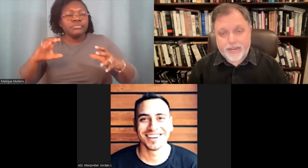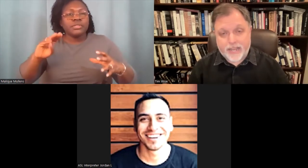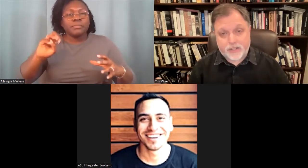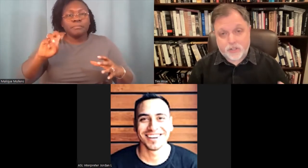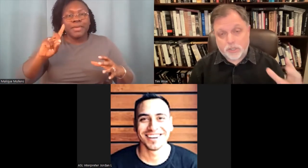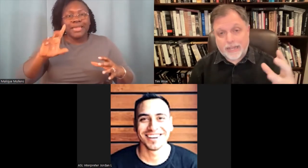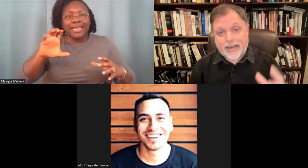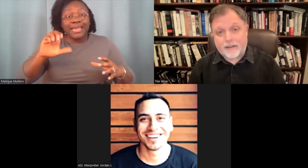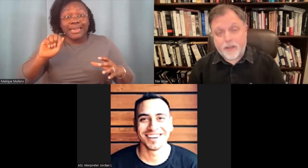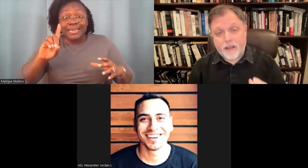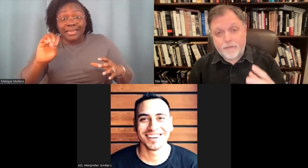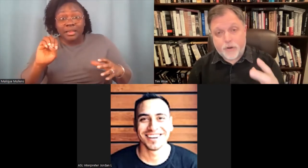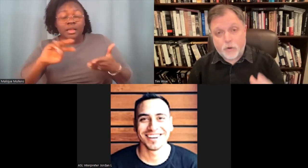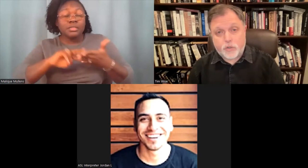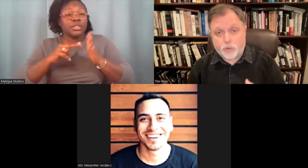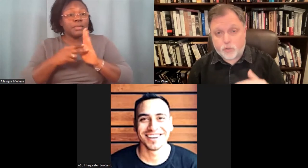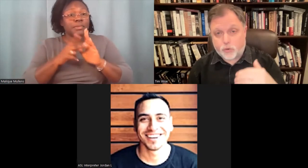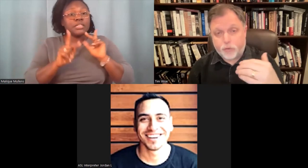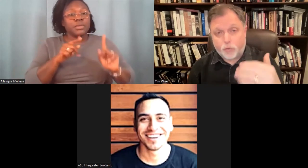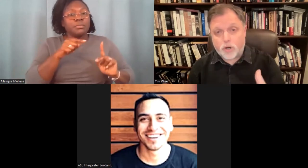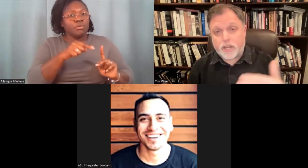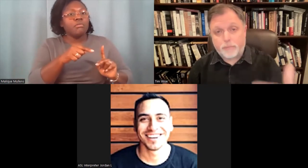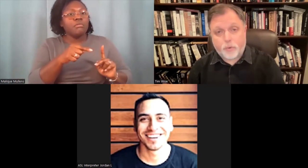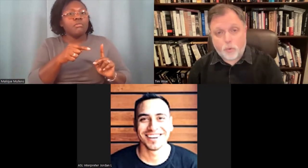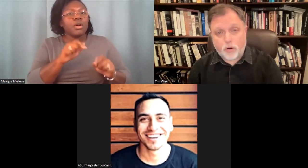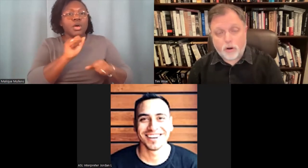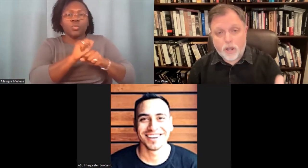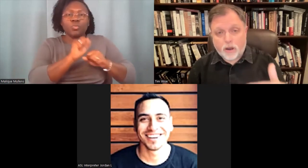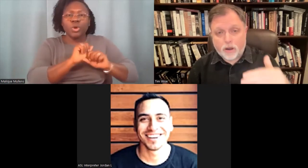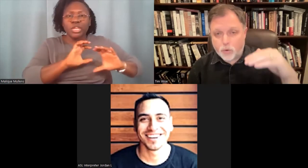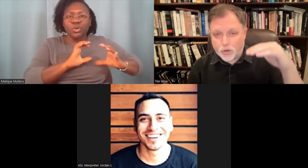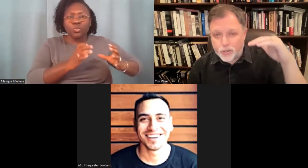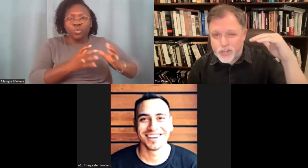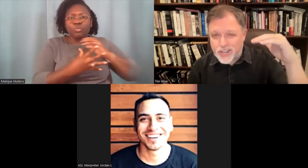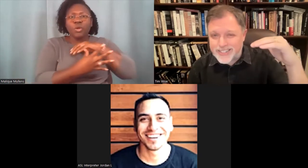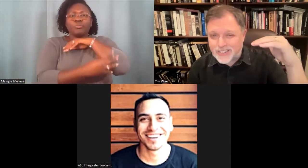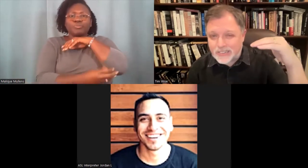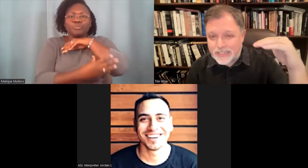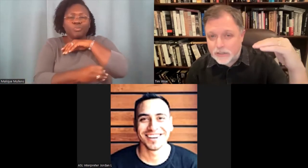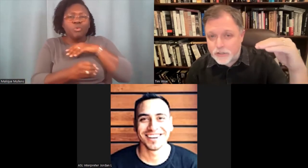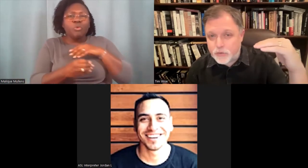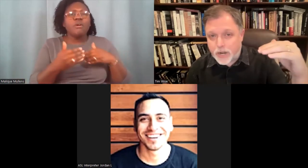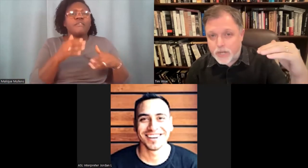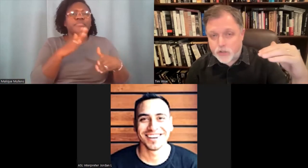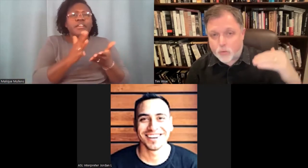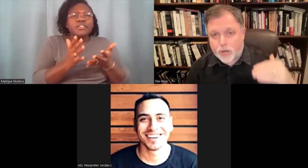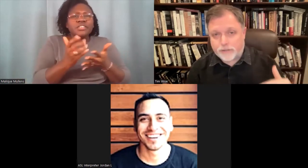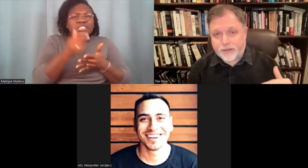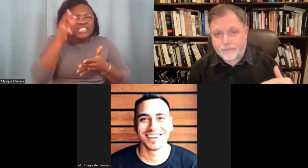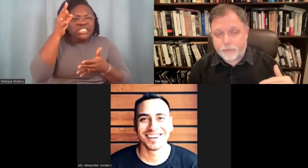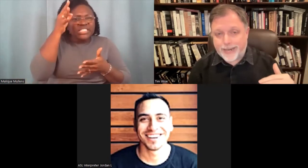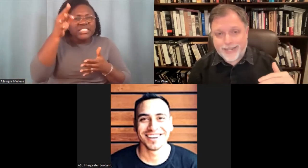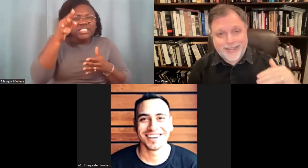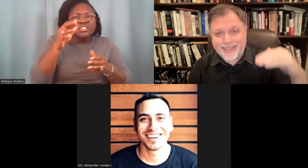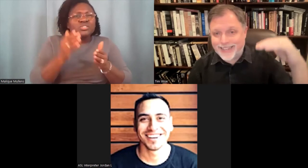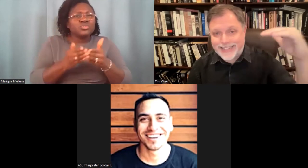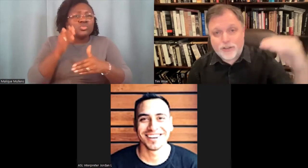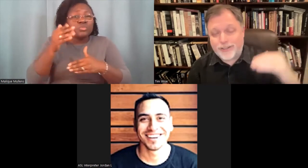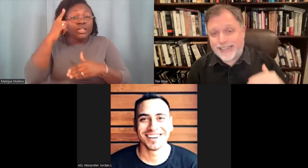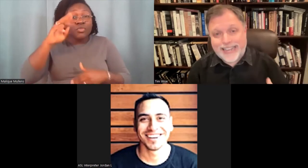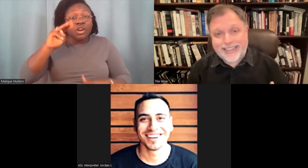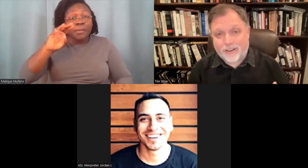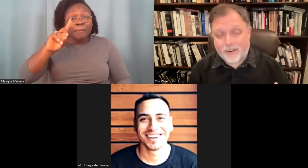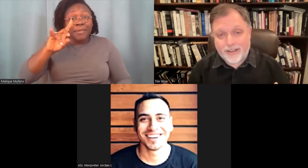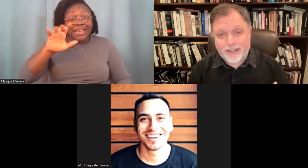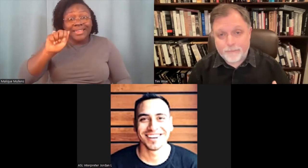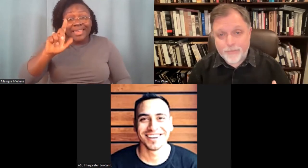for Medicaid. So a lot of folks who were sort of the working poor, who earned just a little too much to qualify for Medicaid, they